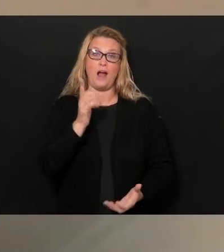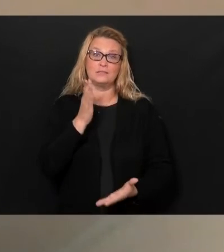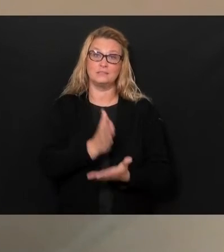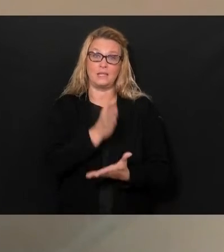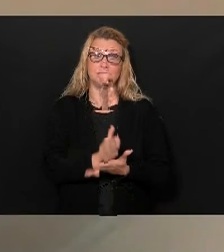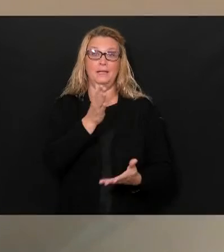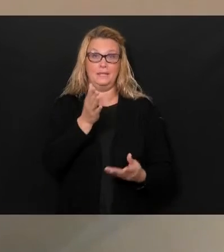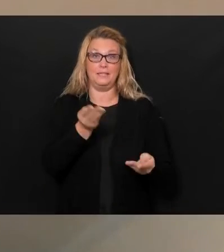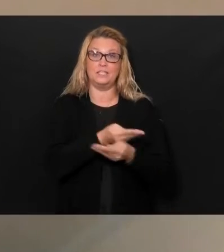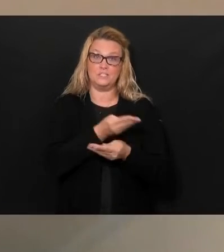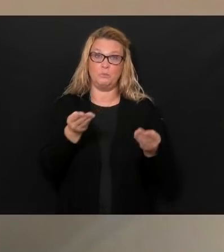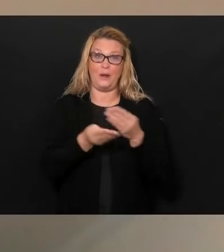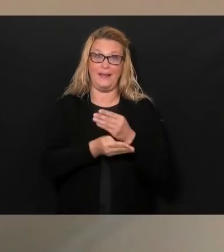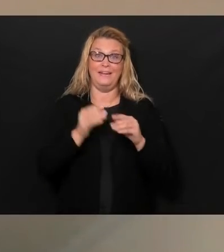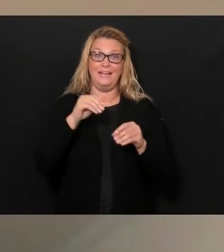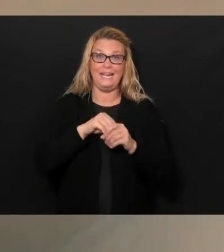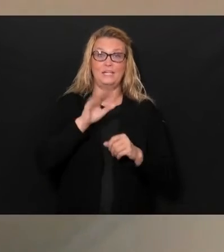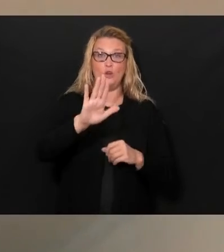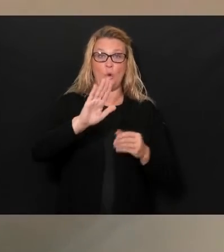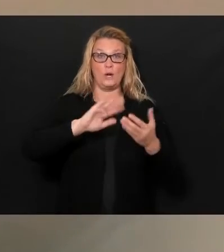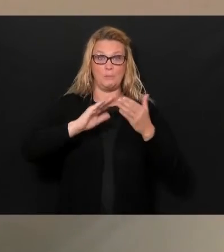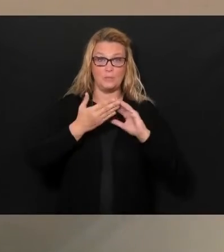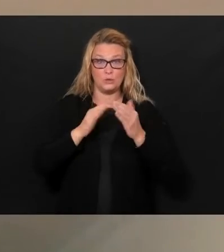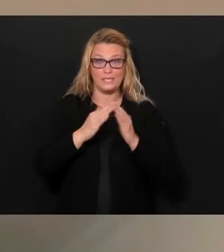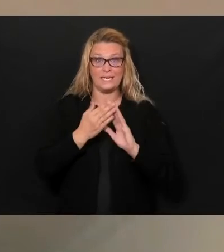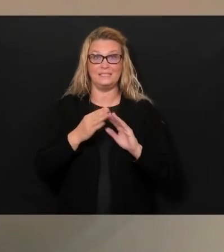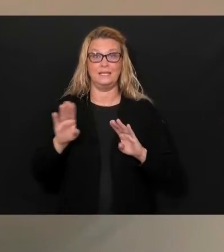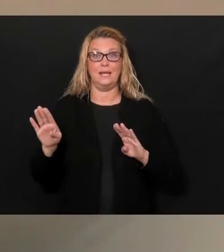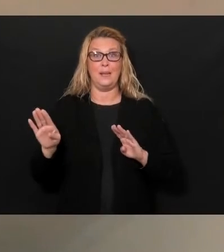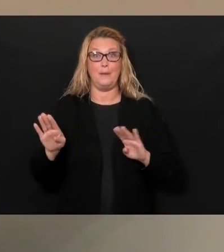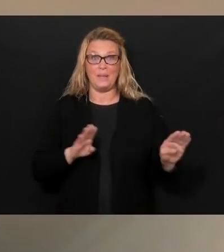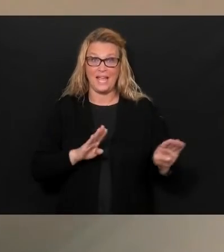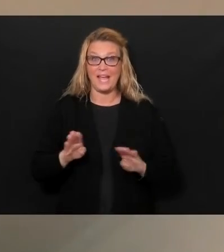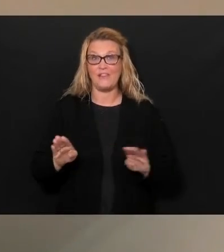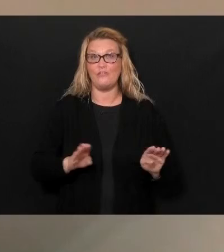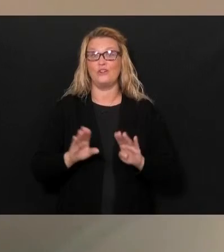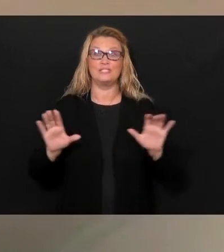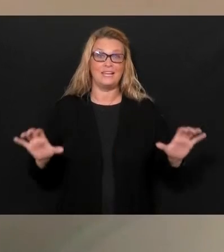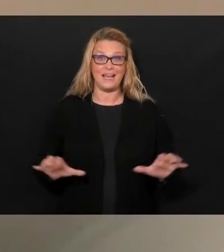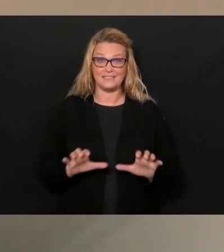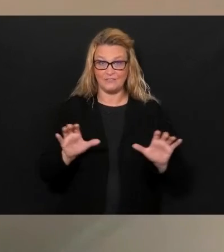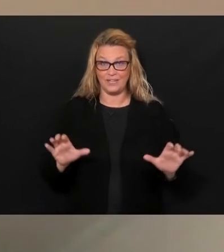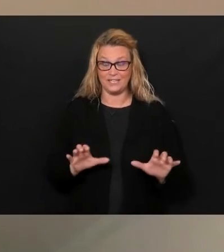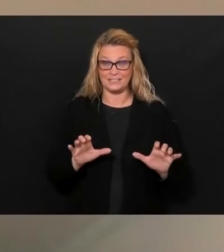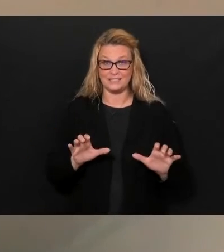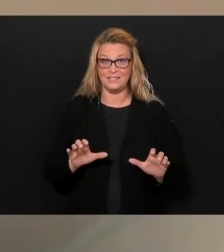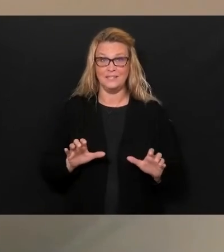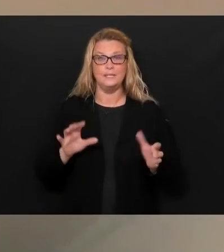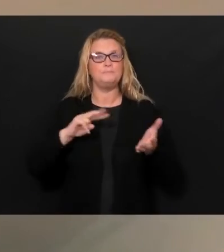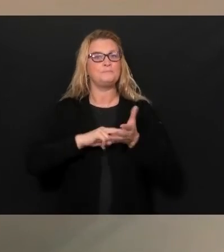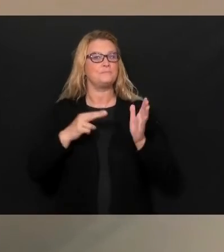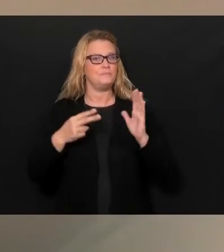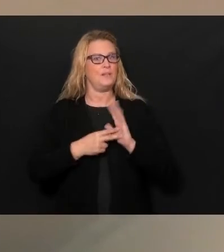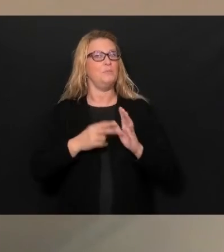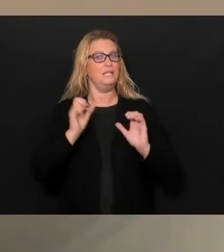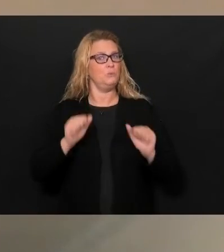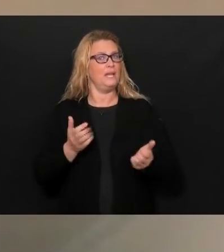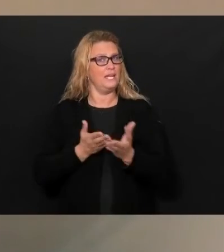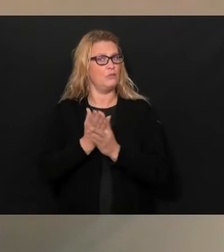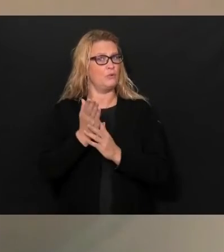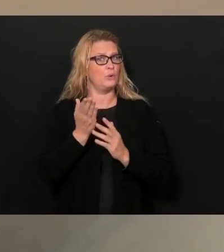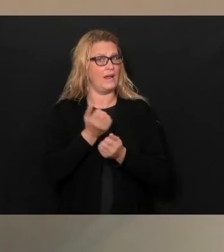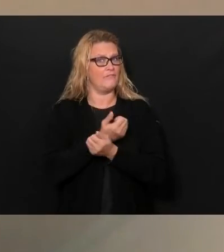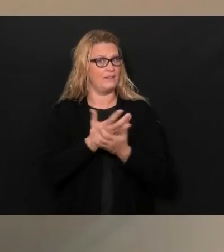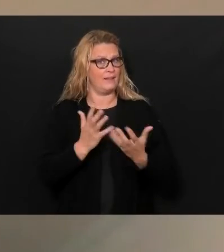own communities and your own behaviors and your own activities. And with that, we'll make it through this fine. But